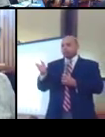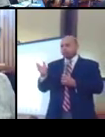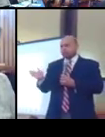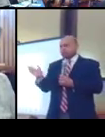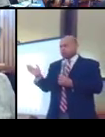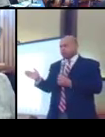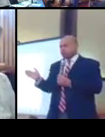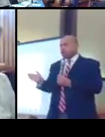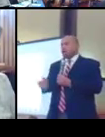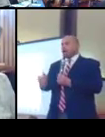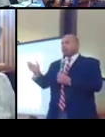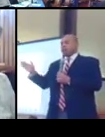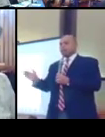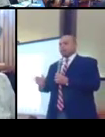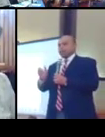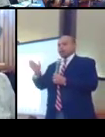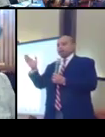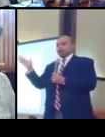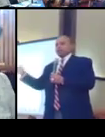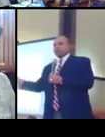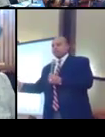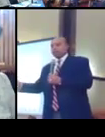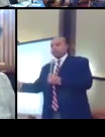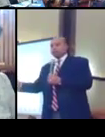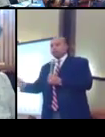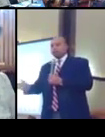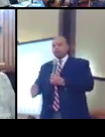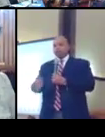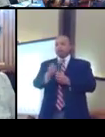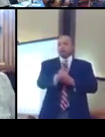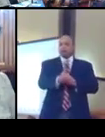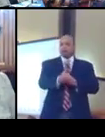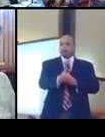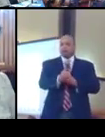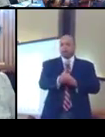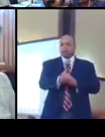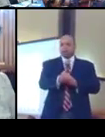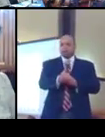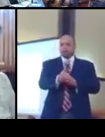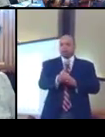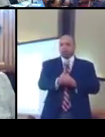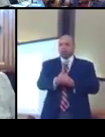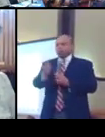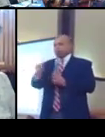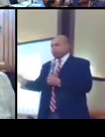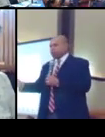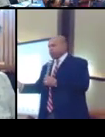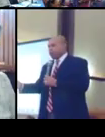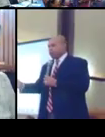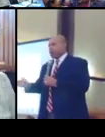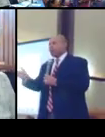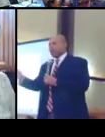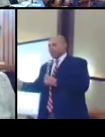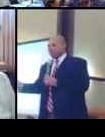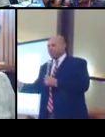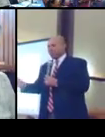opportunities for one, but also to say, and then you can guide them in what you hear. So yes, we hired a grant writer, great, but what are they